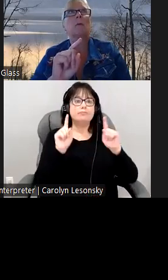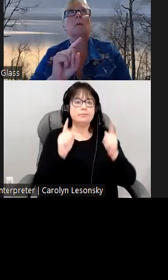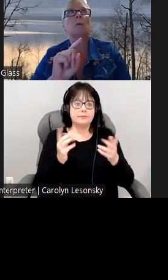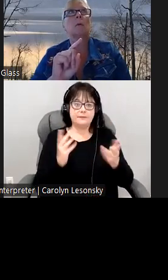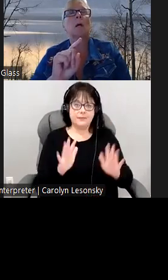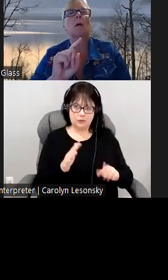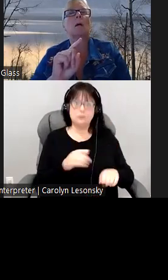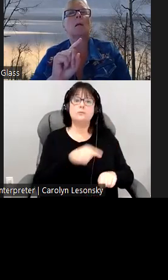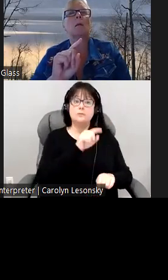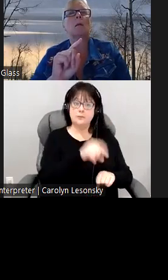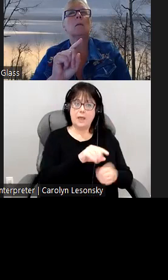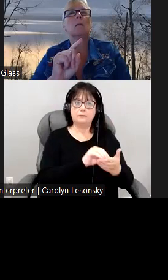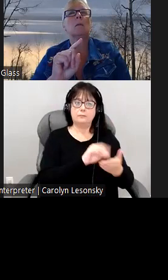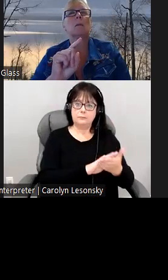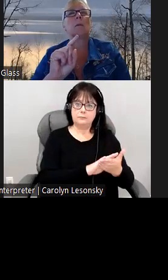No,